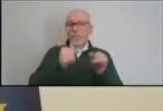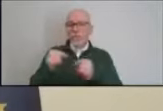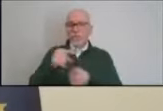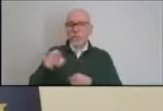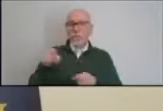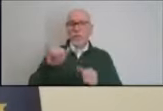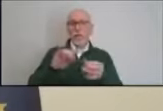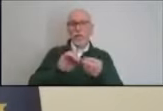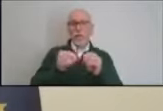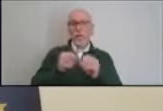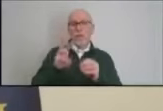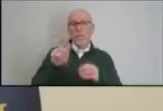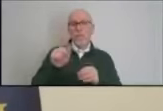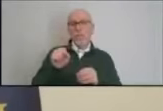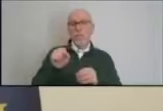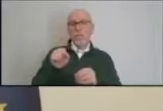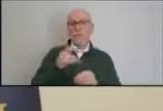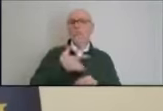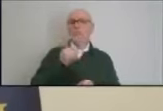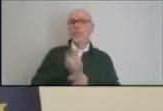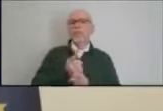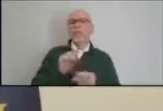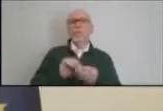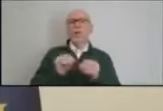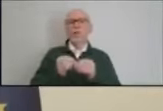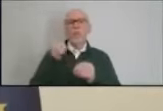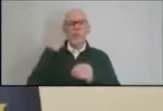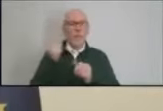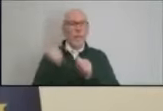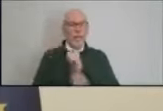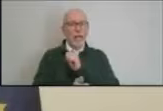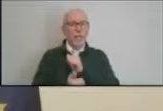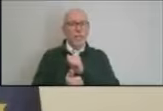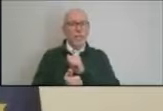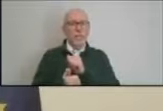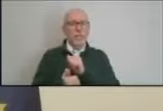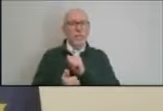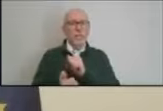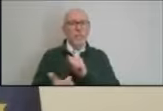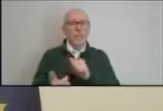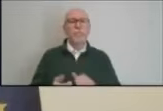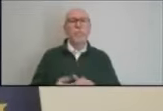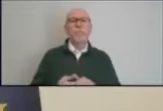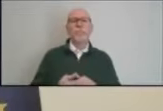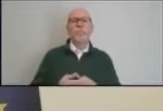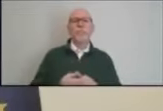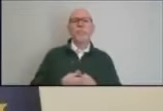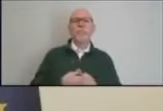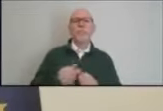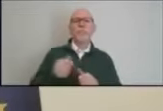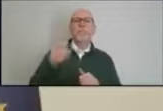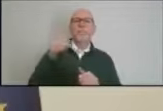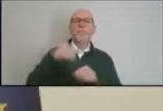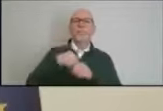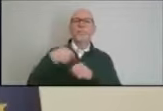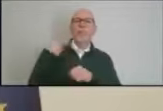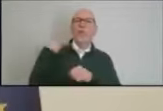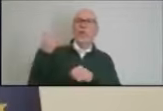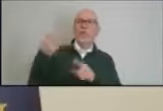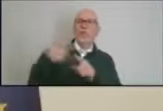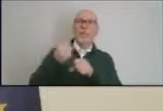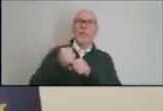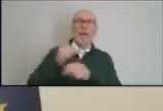was just the right number in order to get a bill passed. Hoosier sent me to Washington in order to get an